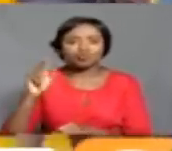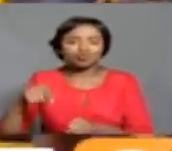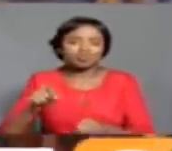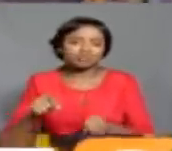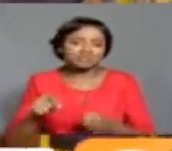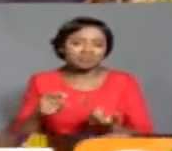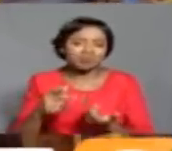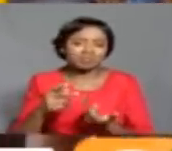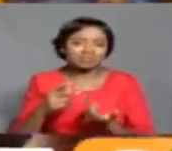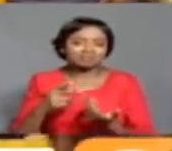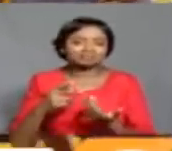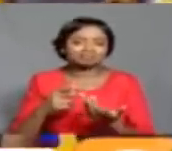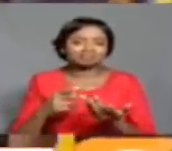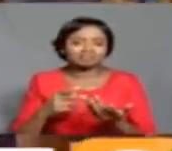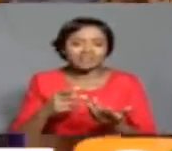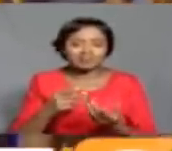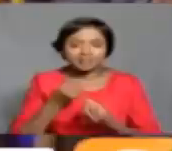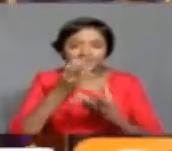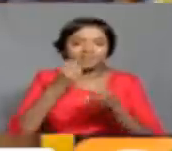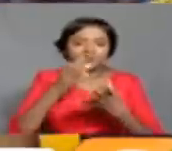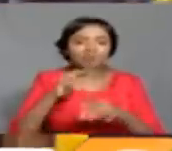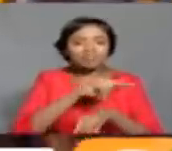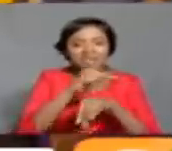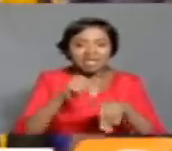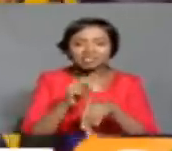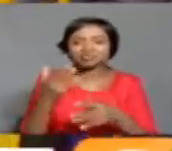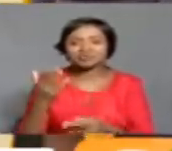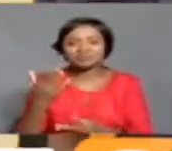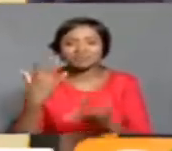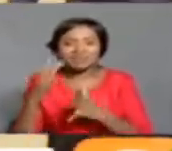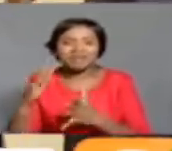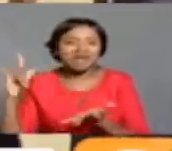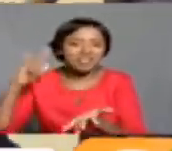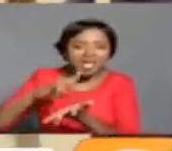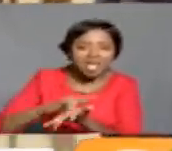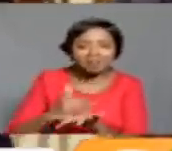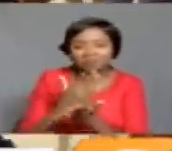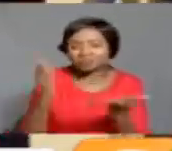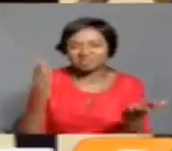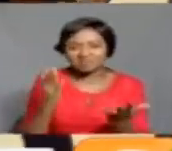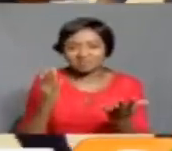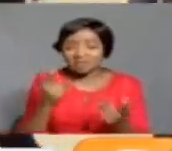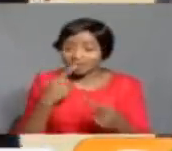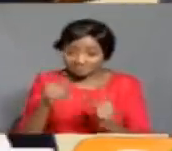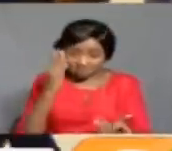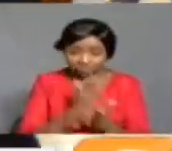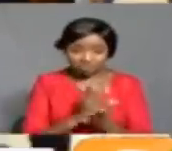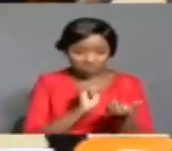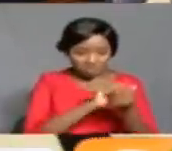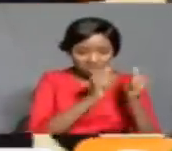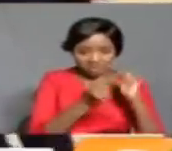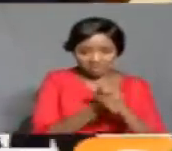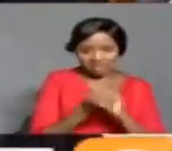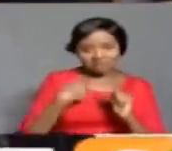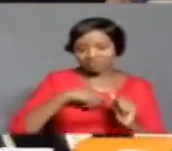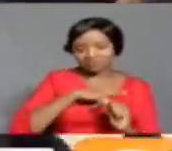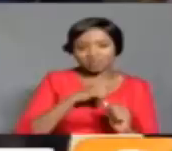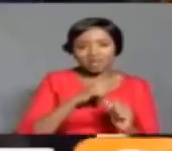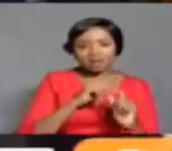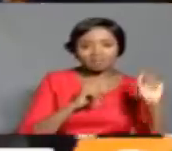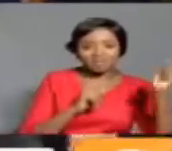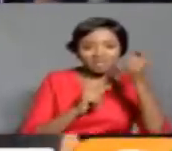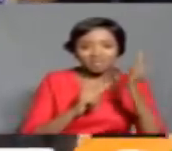Makodofias. Maybe at the airport or something. Okay. Yeah. And Kenyans do adjust. And Joe, you remember very well, Mwai